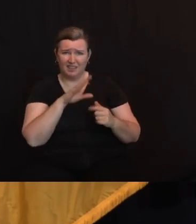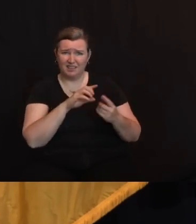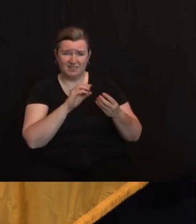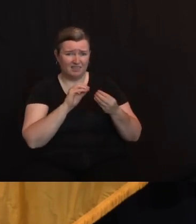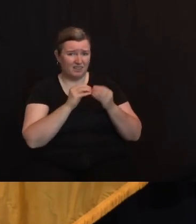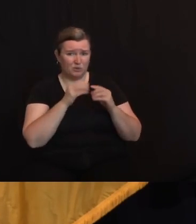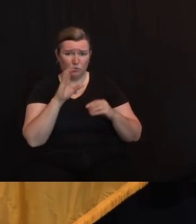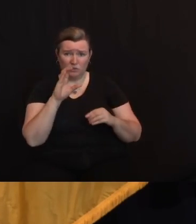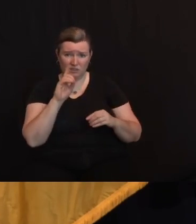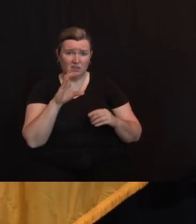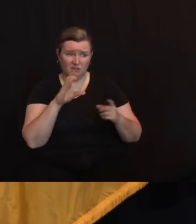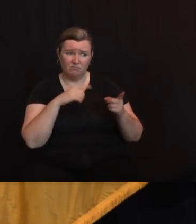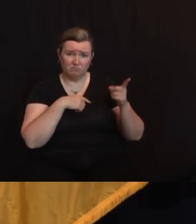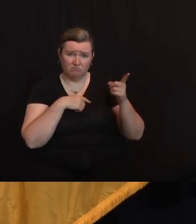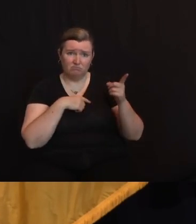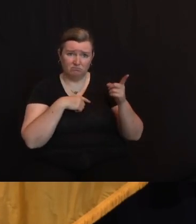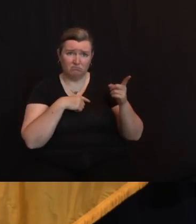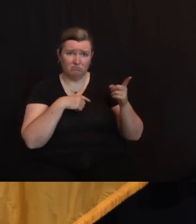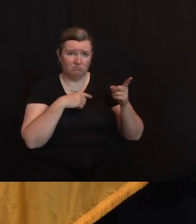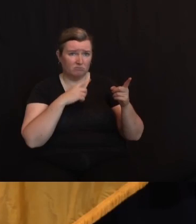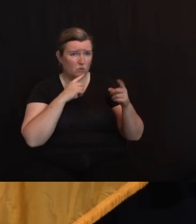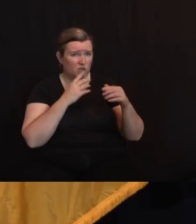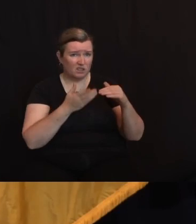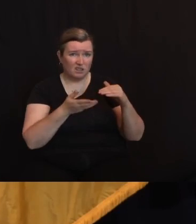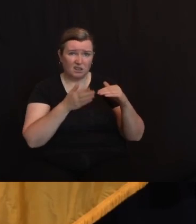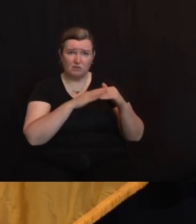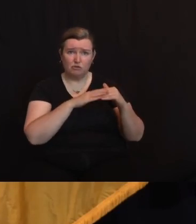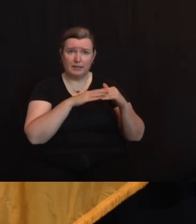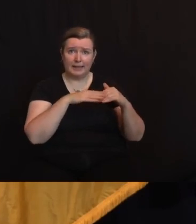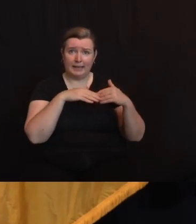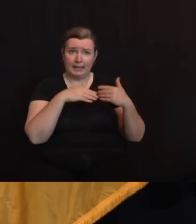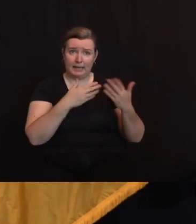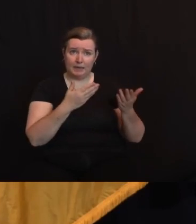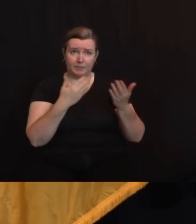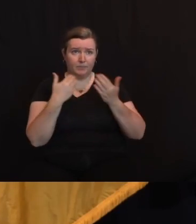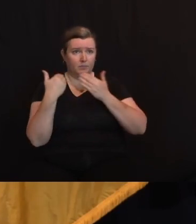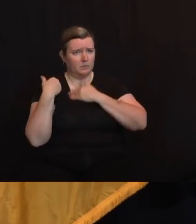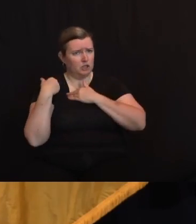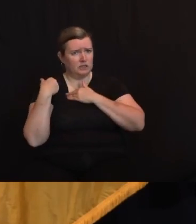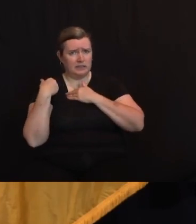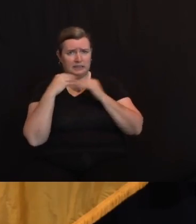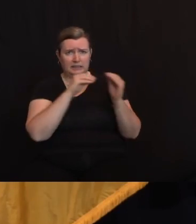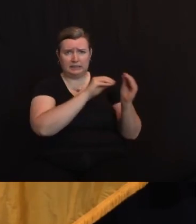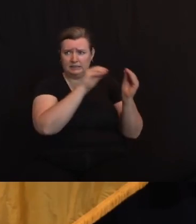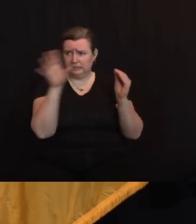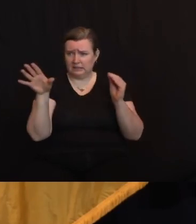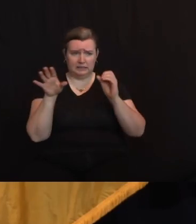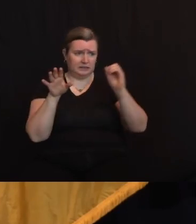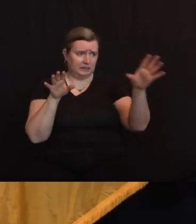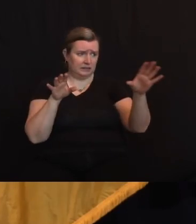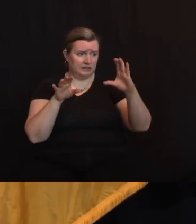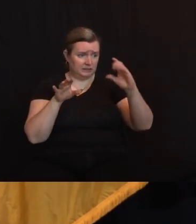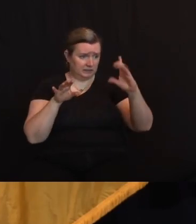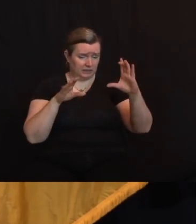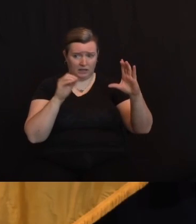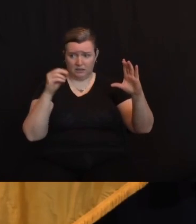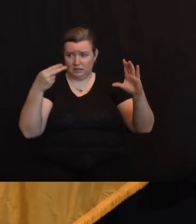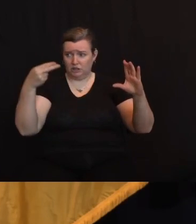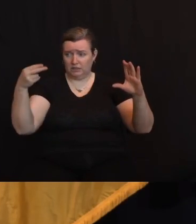other words, if there's an extra burden of requests to send to the Health and Human Services, I assume, Judy, the hospital systems will comply,